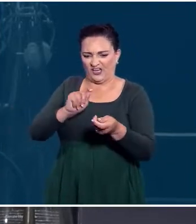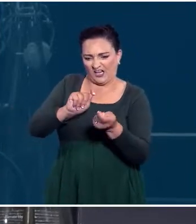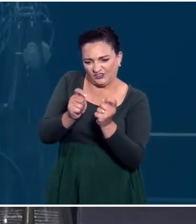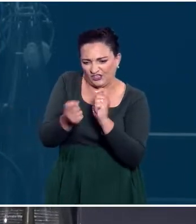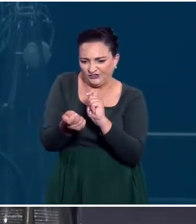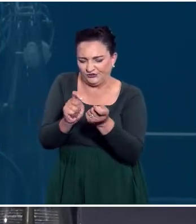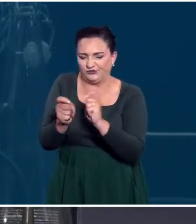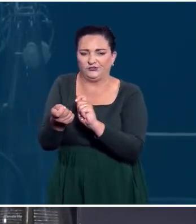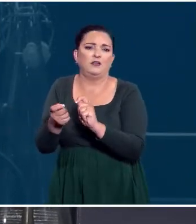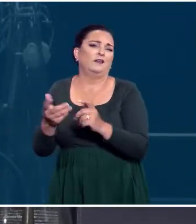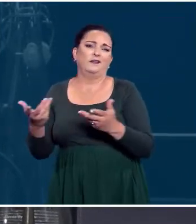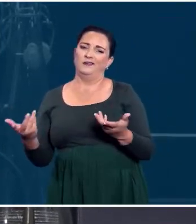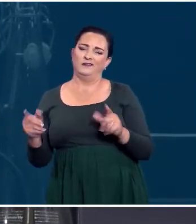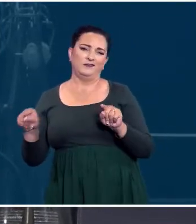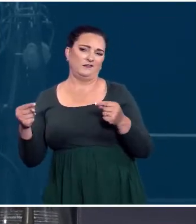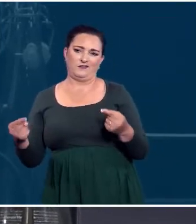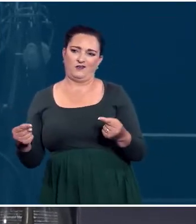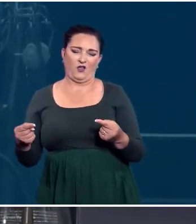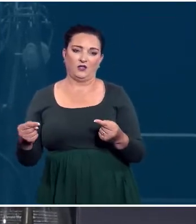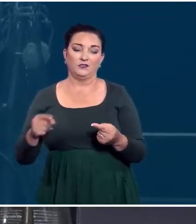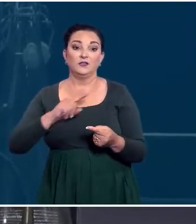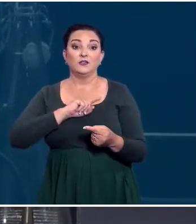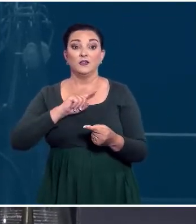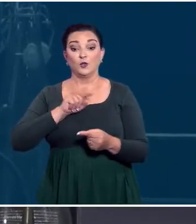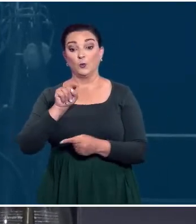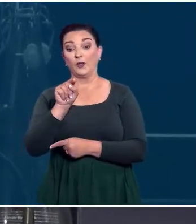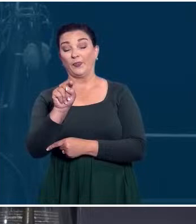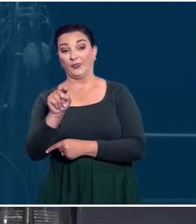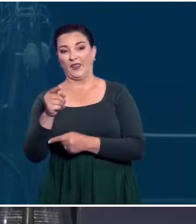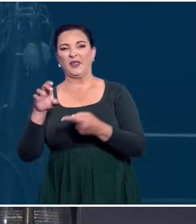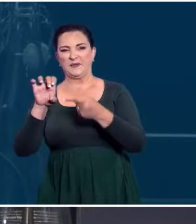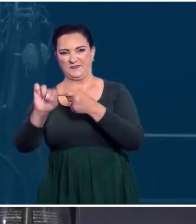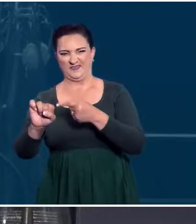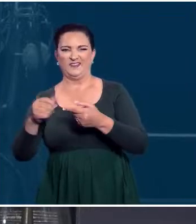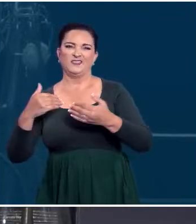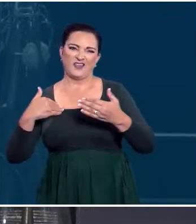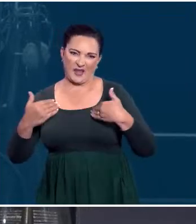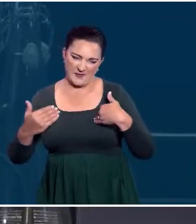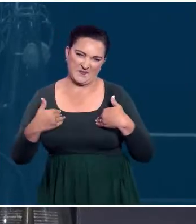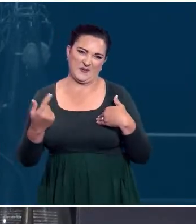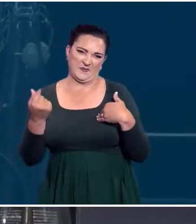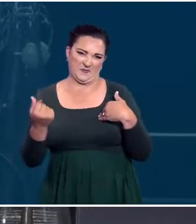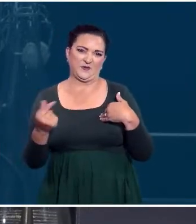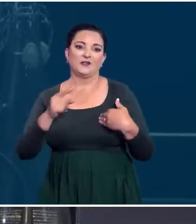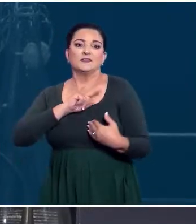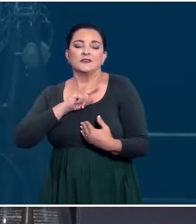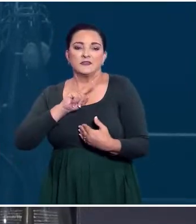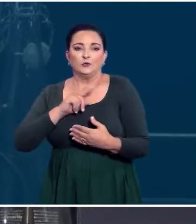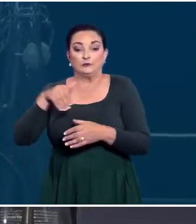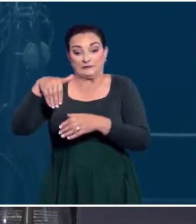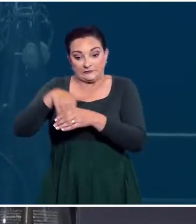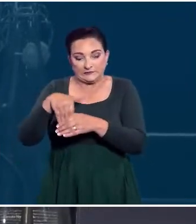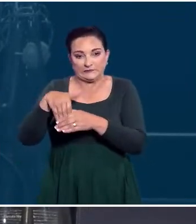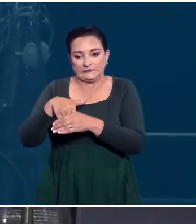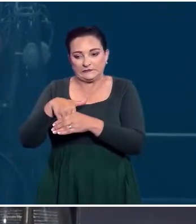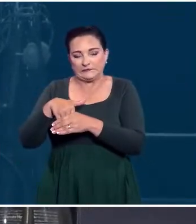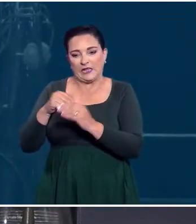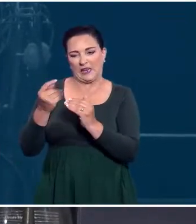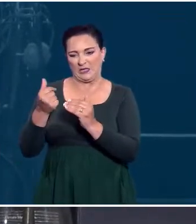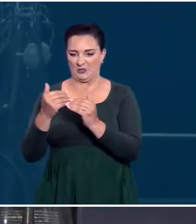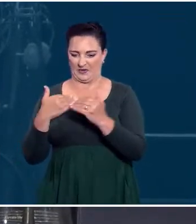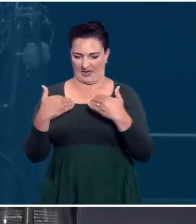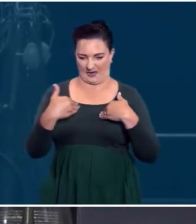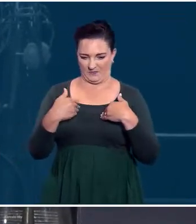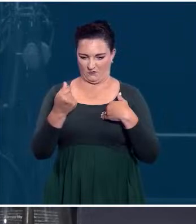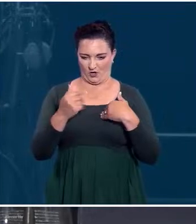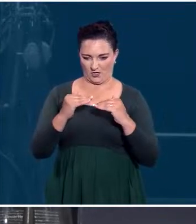that by not tolerating the admin prices, you may be able to get admin prices lower. So these are the